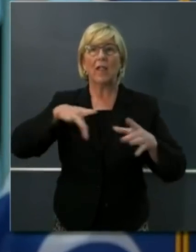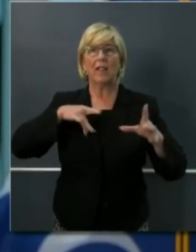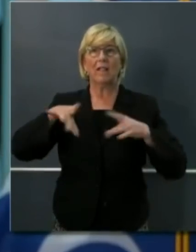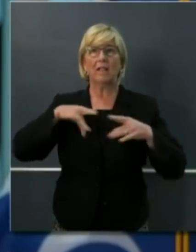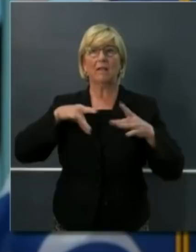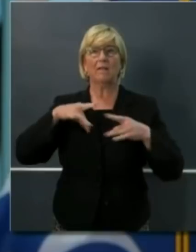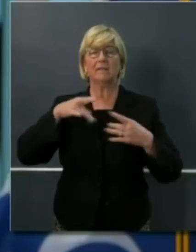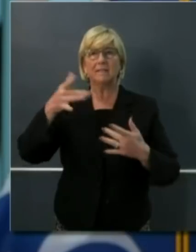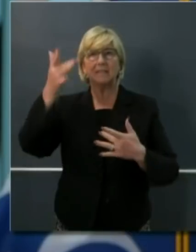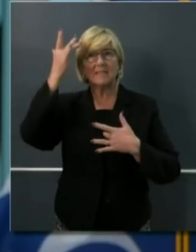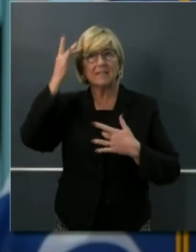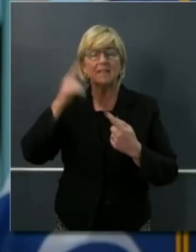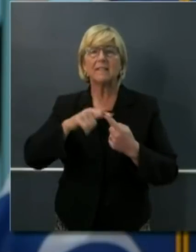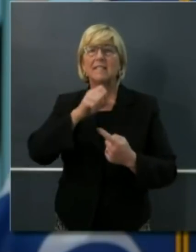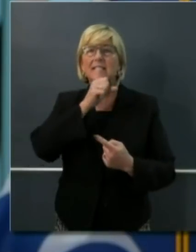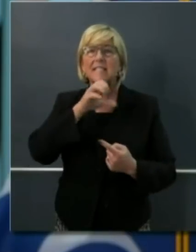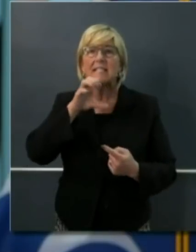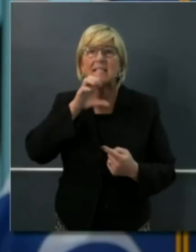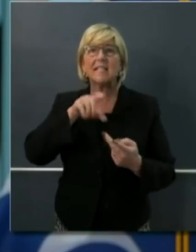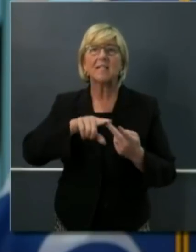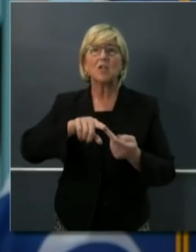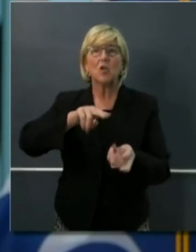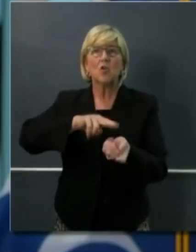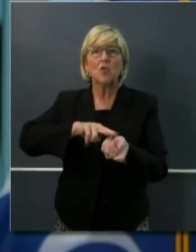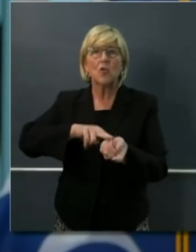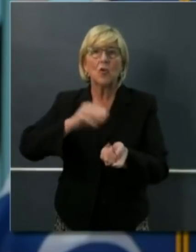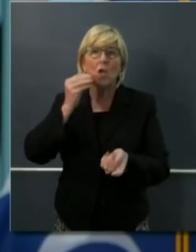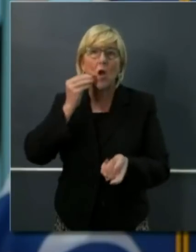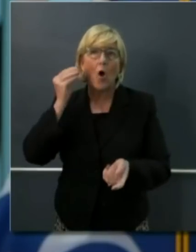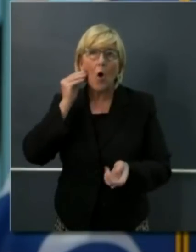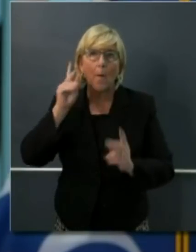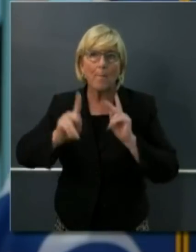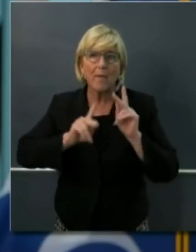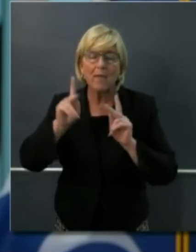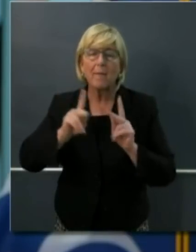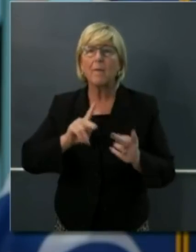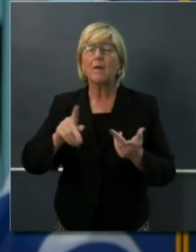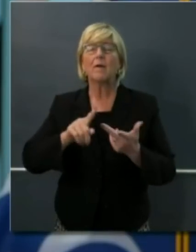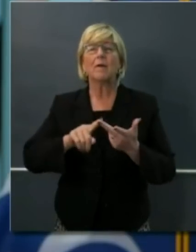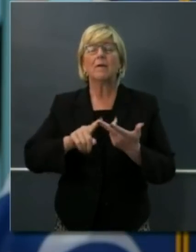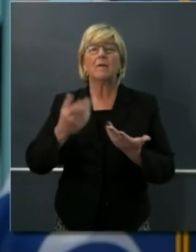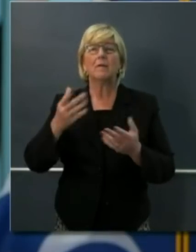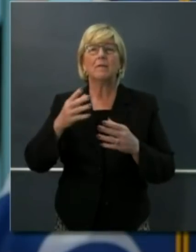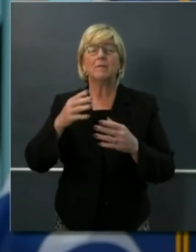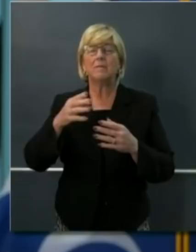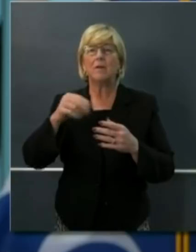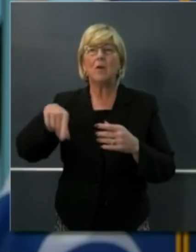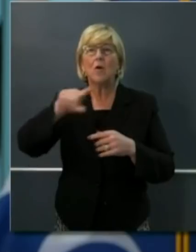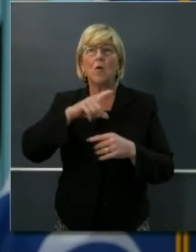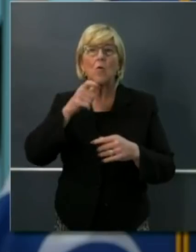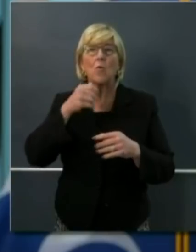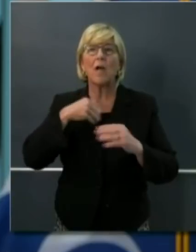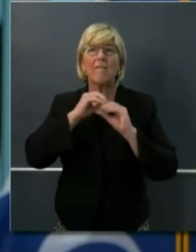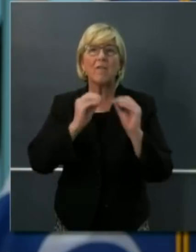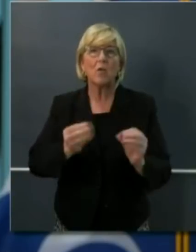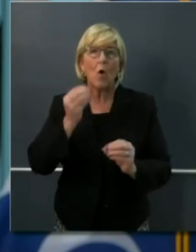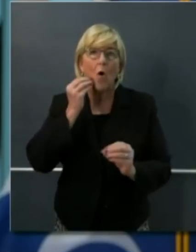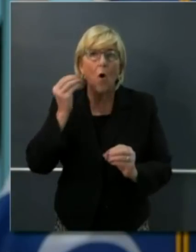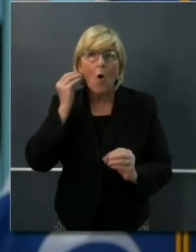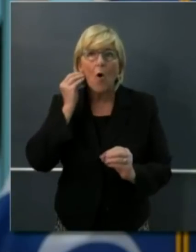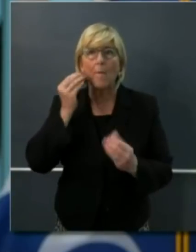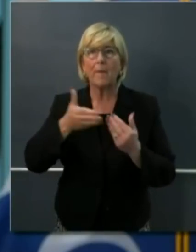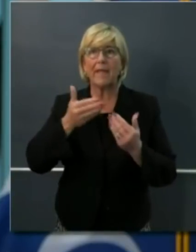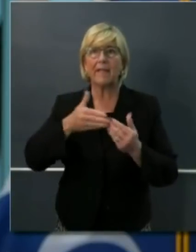nursing facilities, nursing homes, assisted living centers, those that are vulnerable out on the streets and sidewalk, the homeless, people